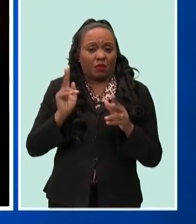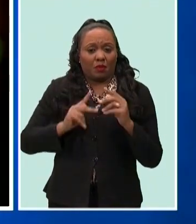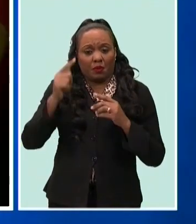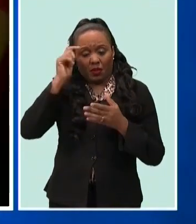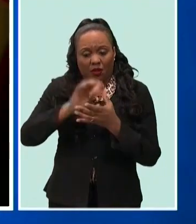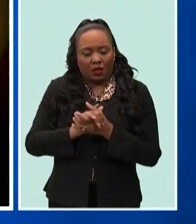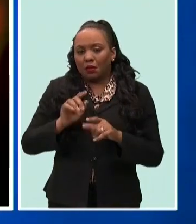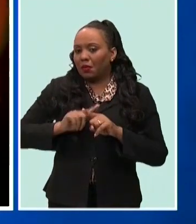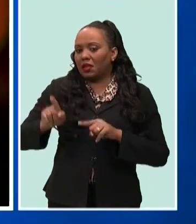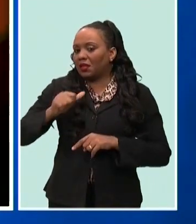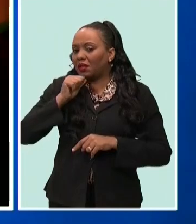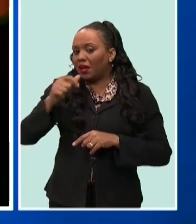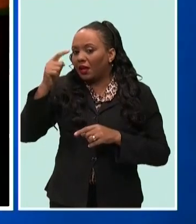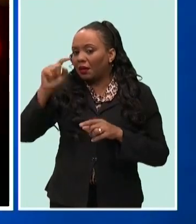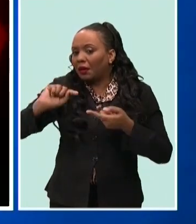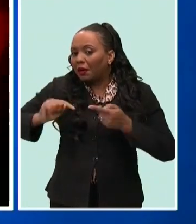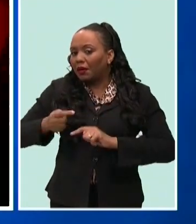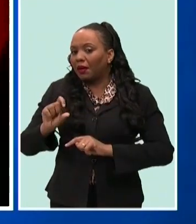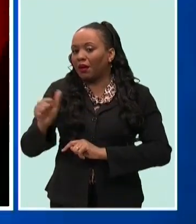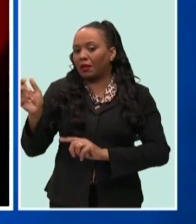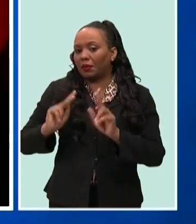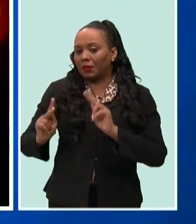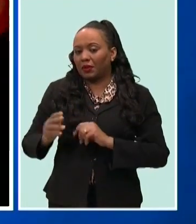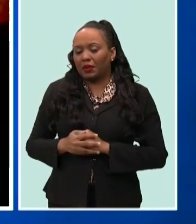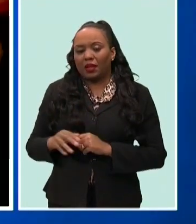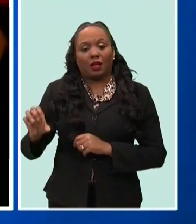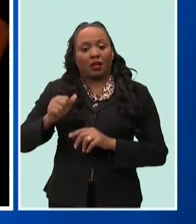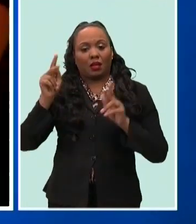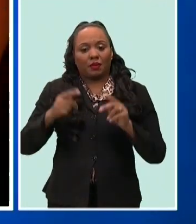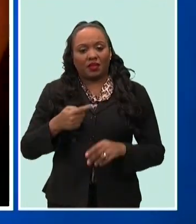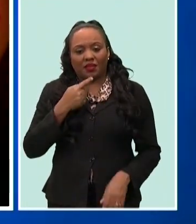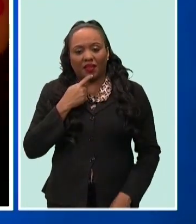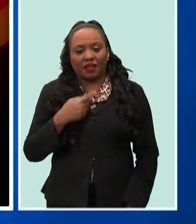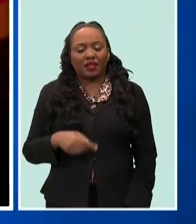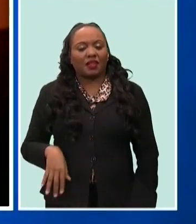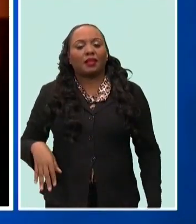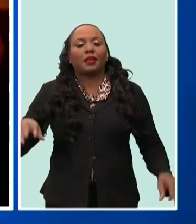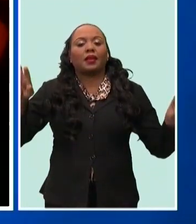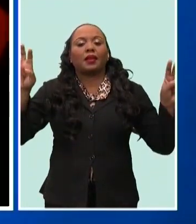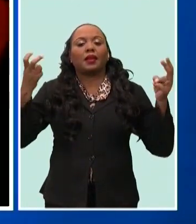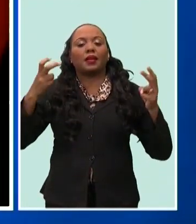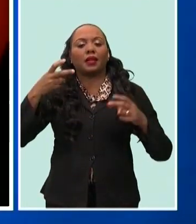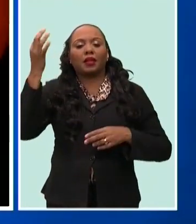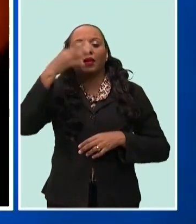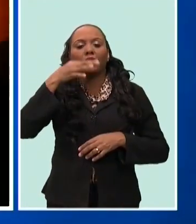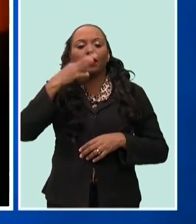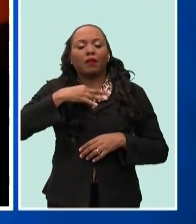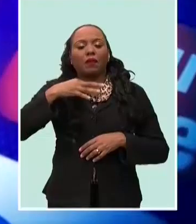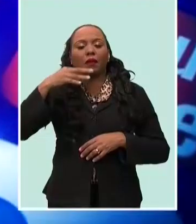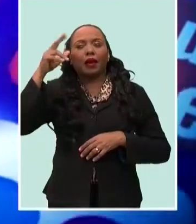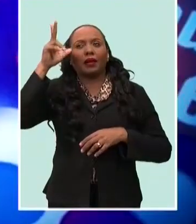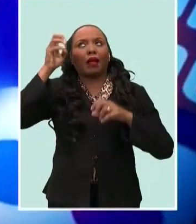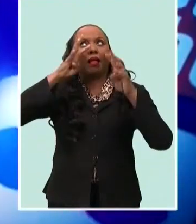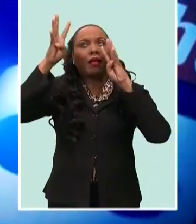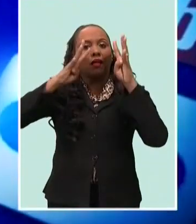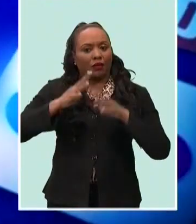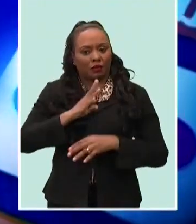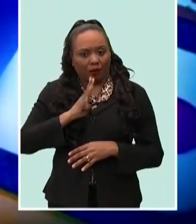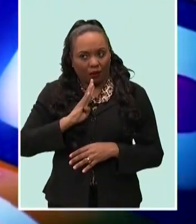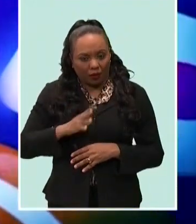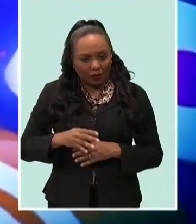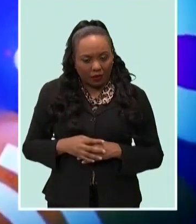Meanwhile, Wayne P. Hoyt has gotten straight to his point with this answer. He says it's duppy talk.